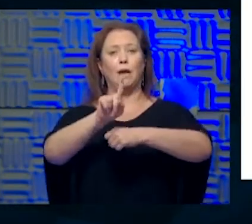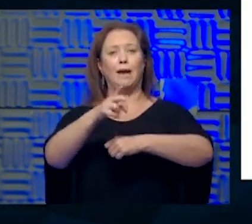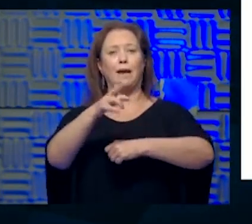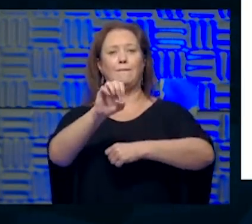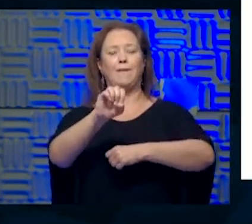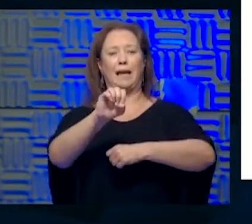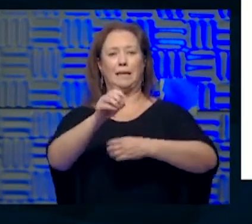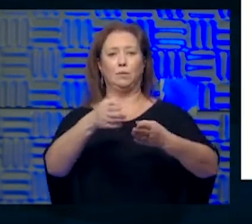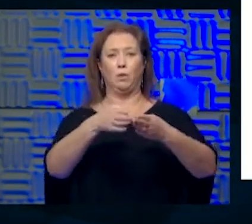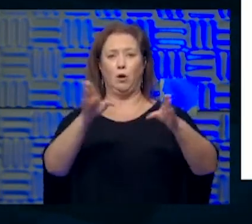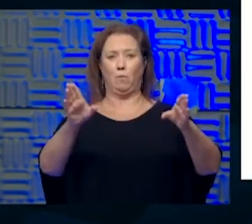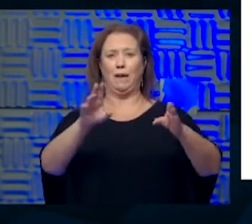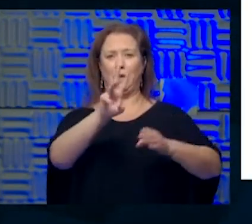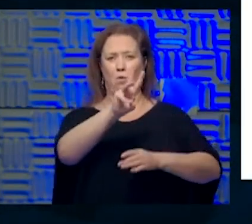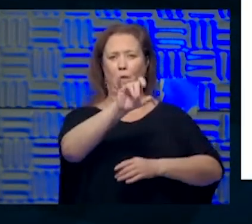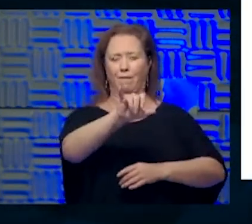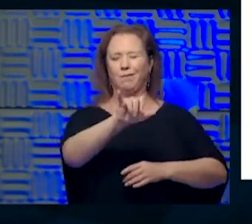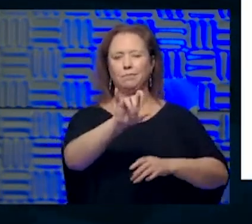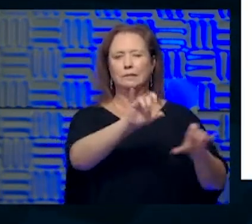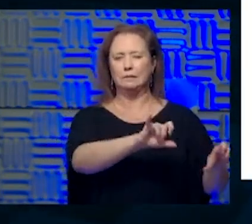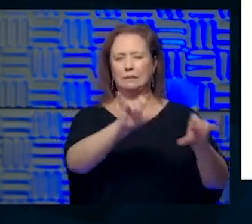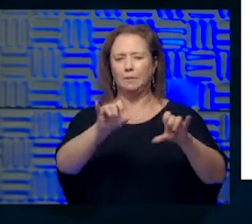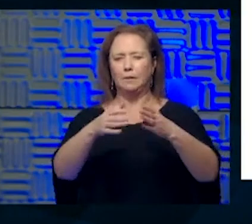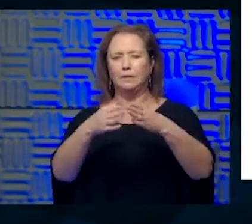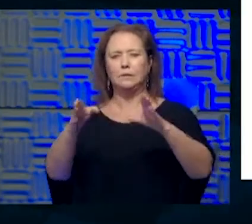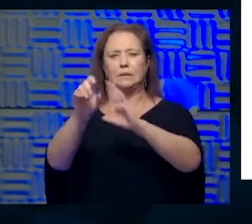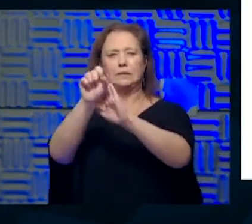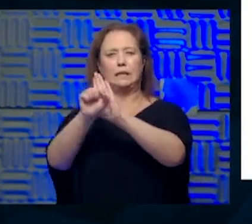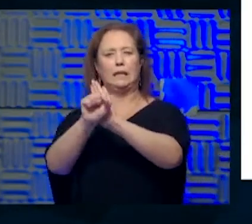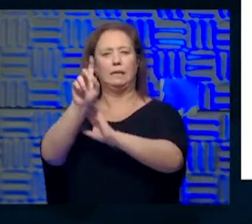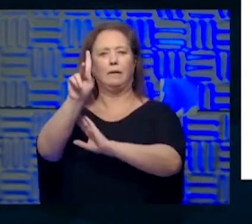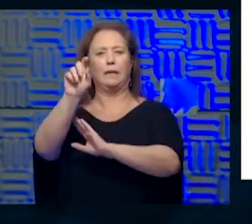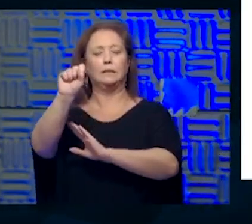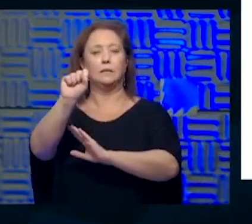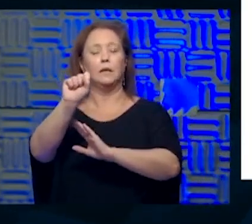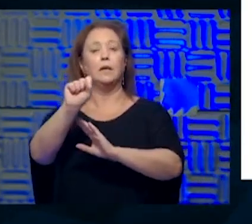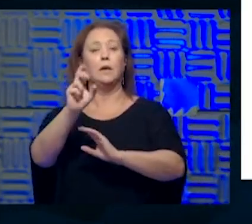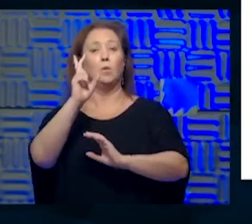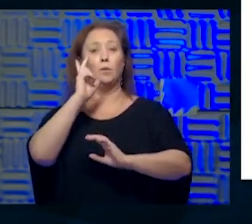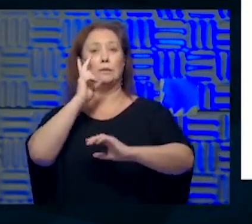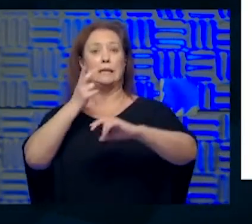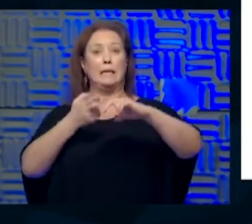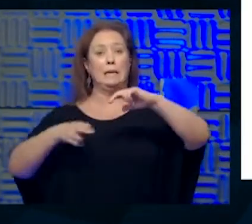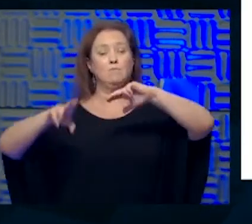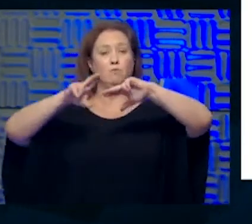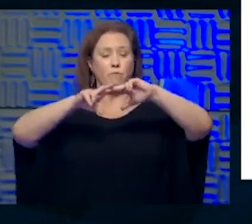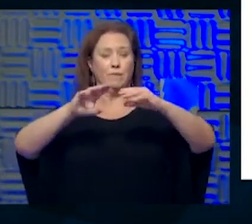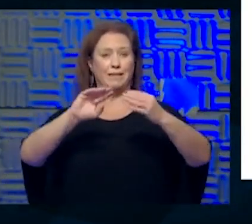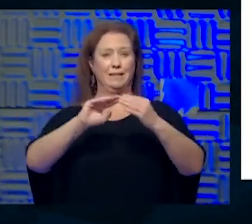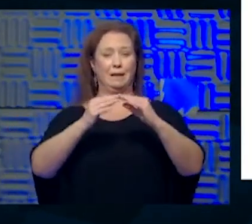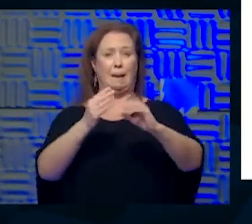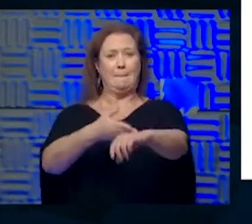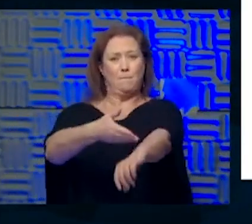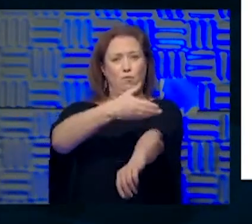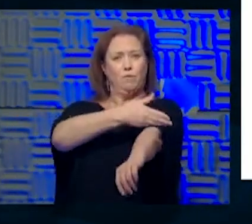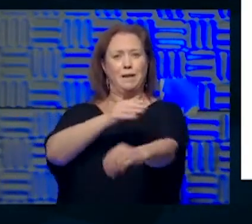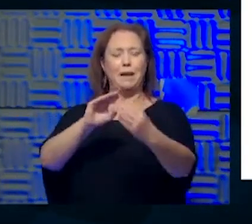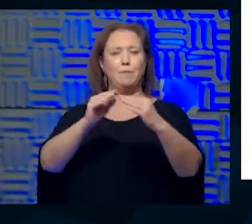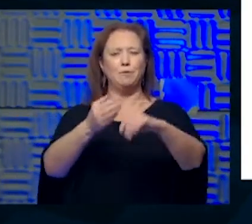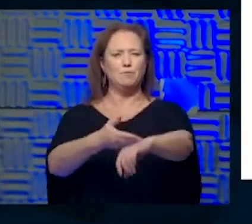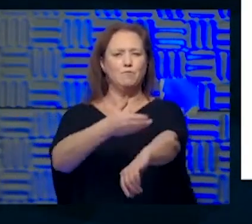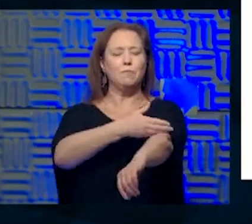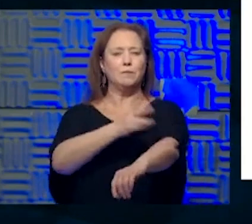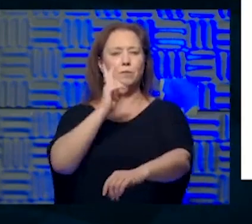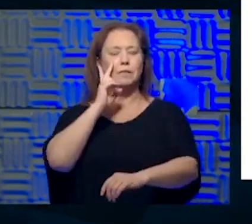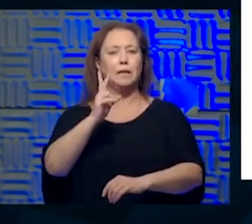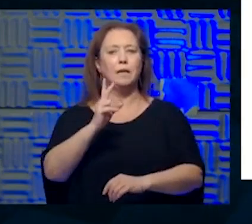in Wyandotte, as the whole state is right now. And we really are seeing improvements in numbers. As you mentioned, Dr.